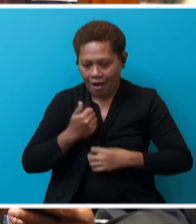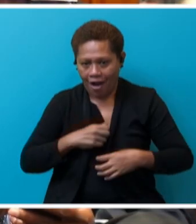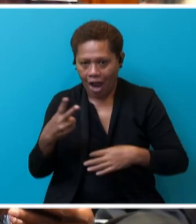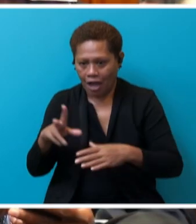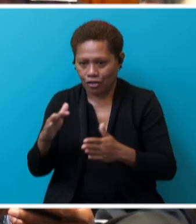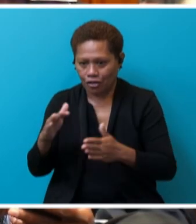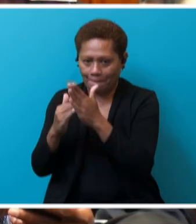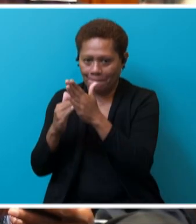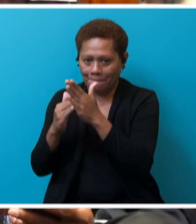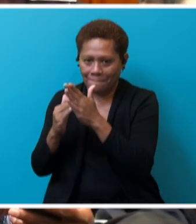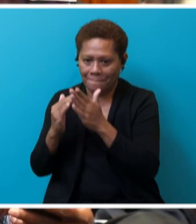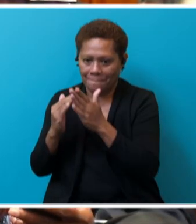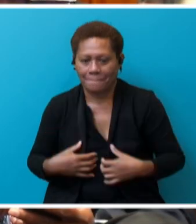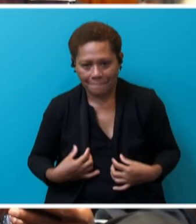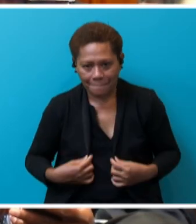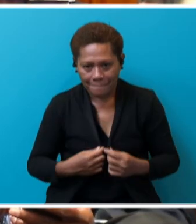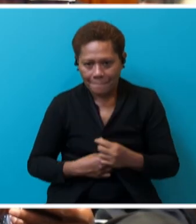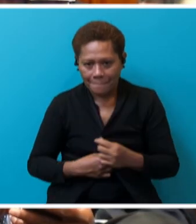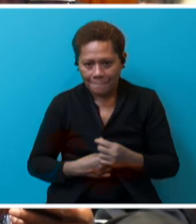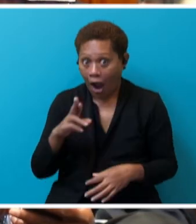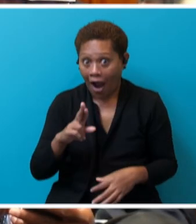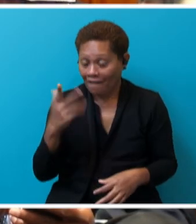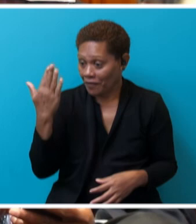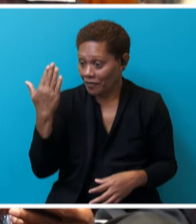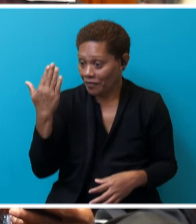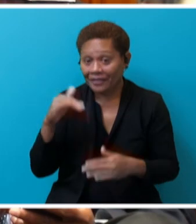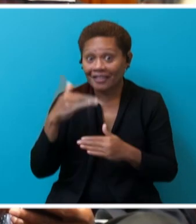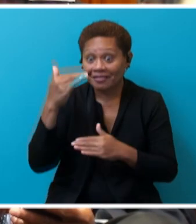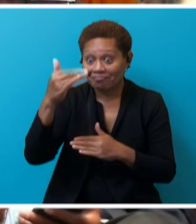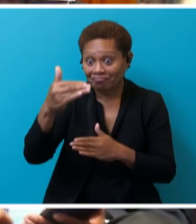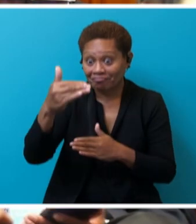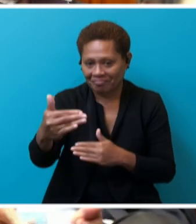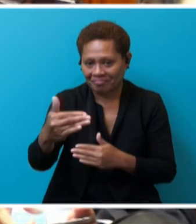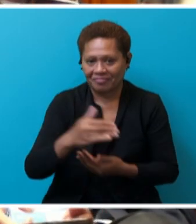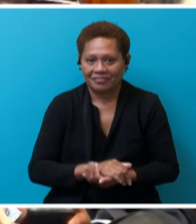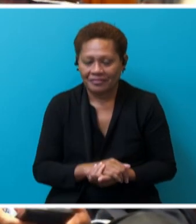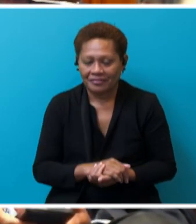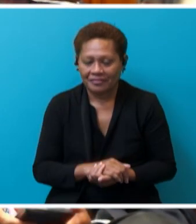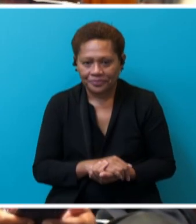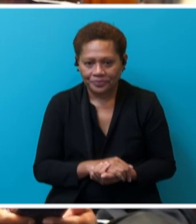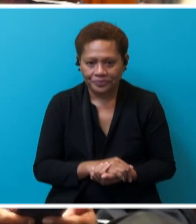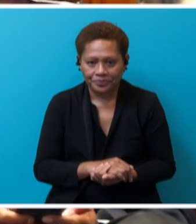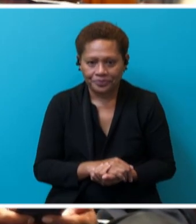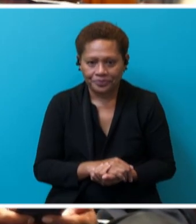the last, in the past. So in terms of